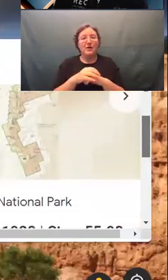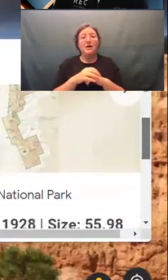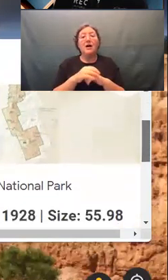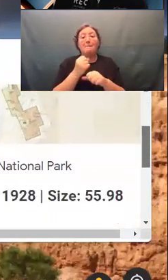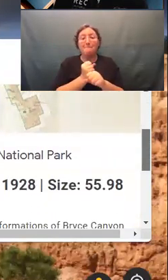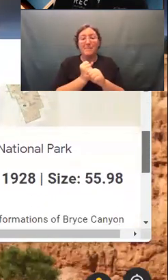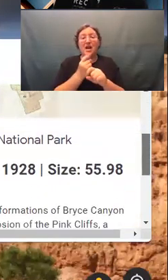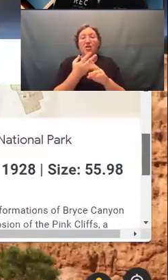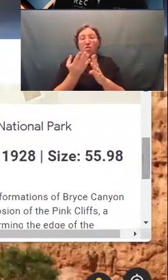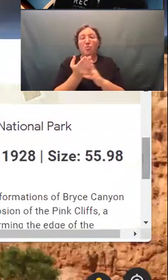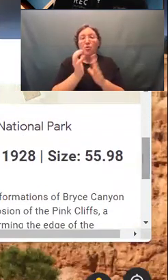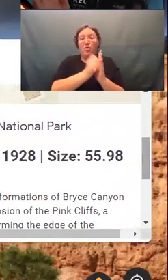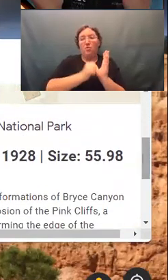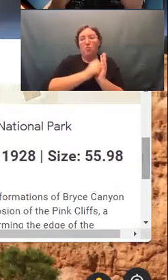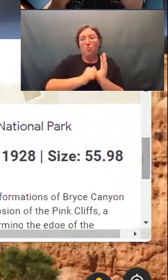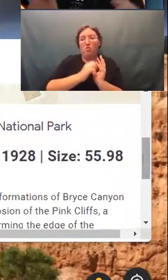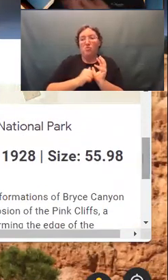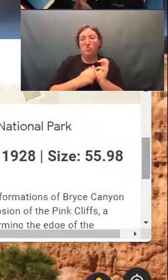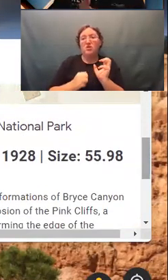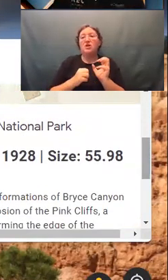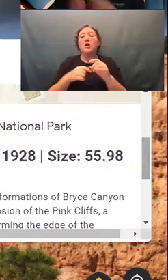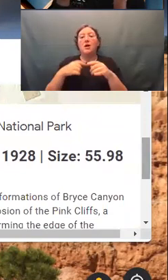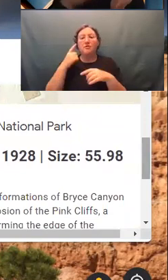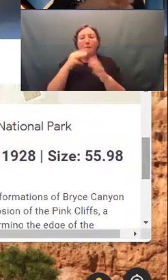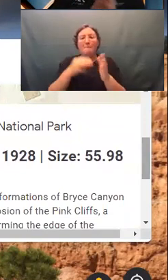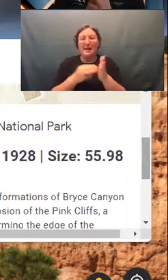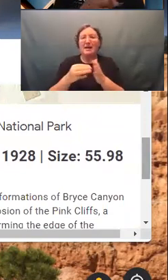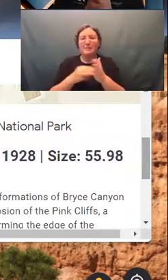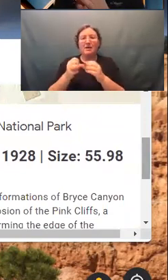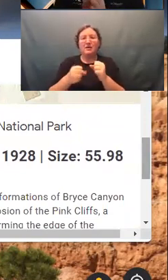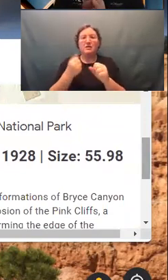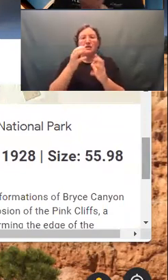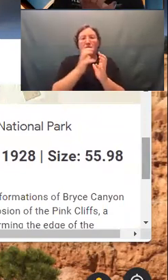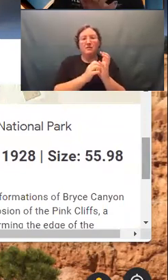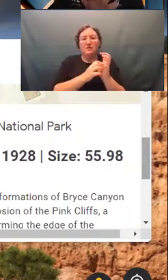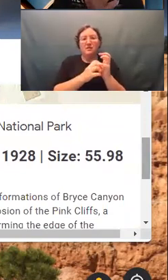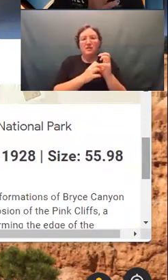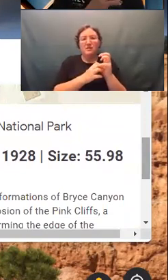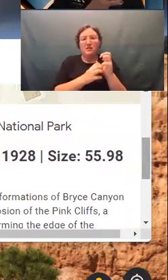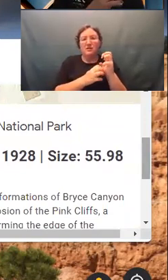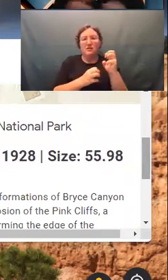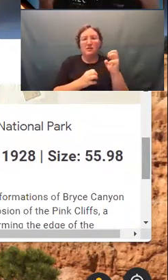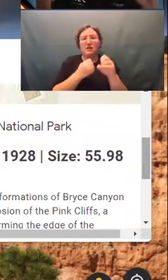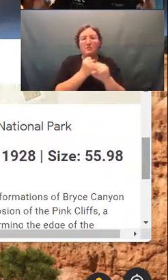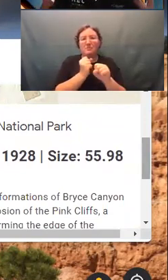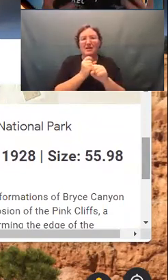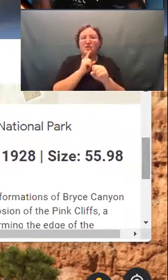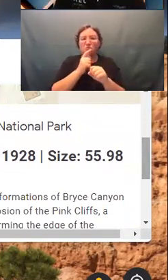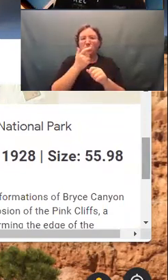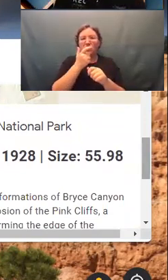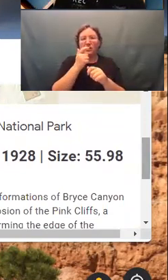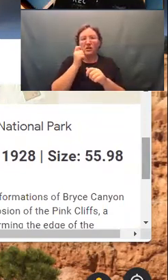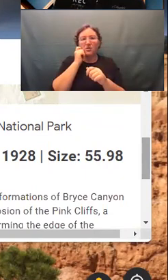by erosion over the course of millions and millions of years, each time taking away a bit of the sandstone and creating these really intricate